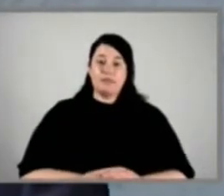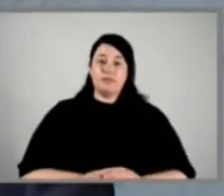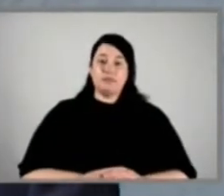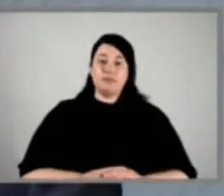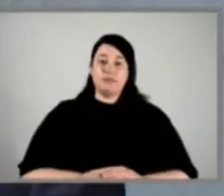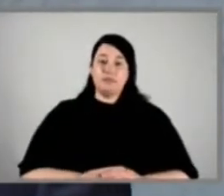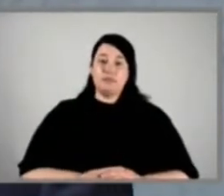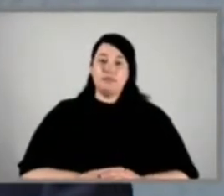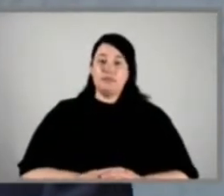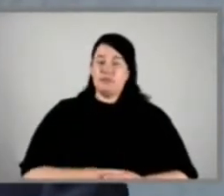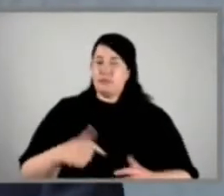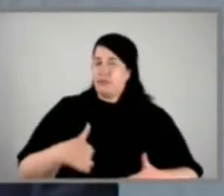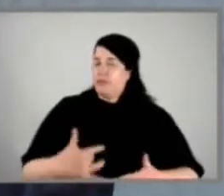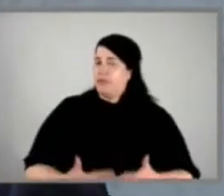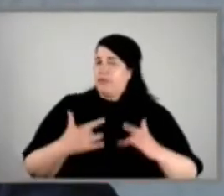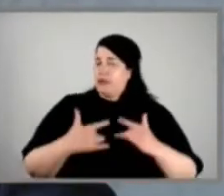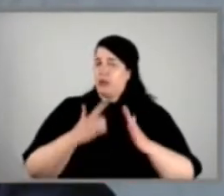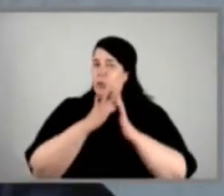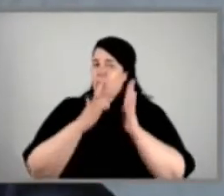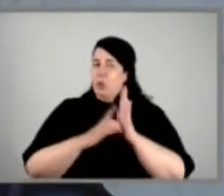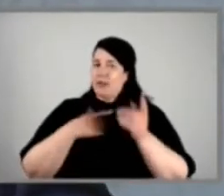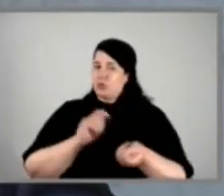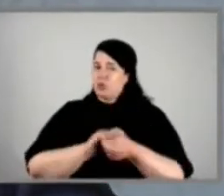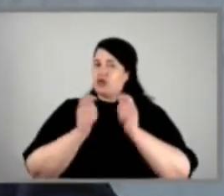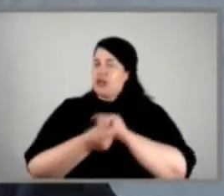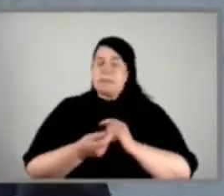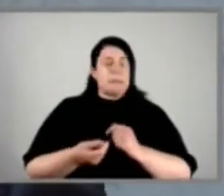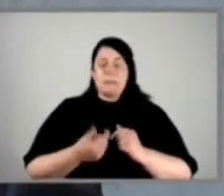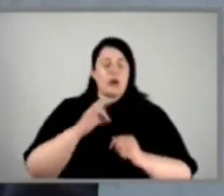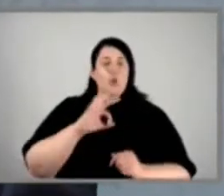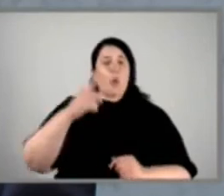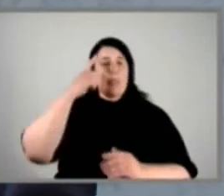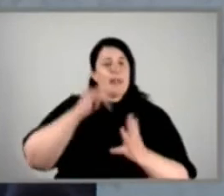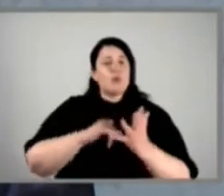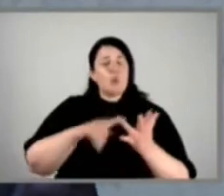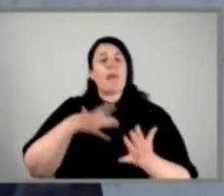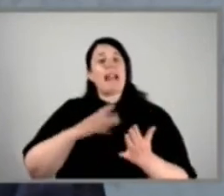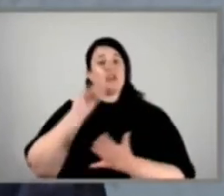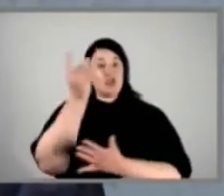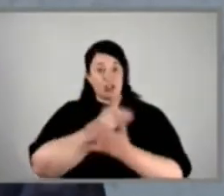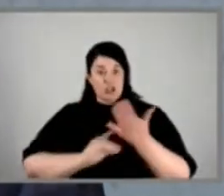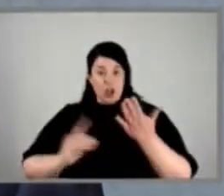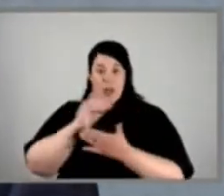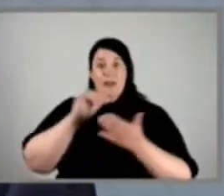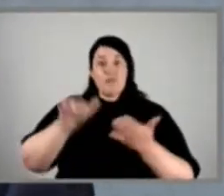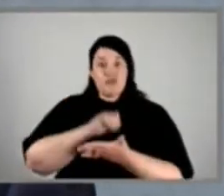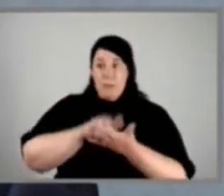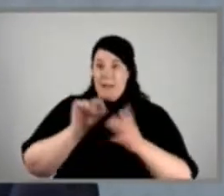legislative changes, but until the final design is done, it's not clear. But we've certainly recommended that it be